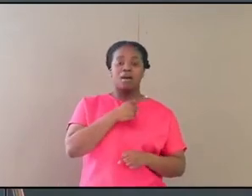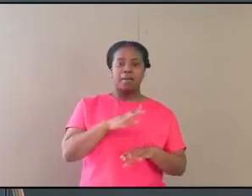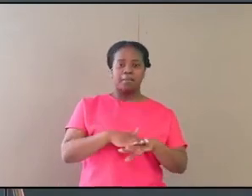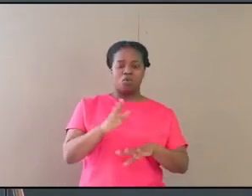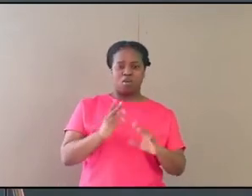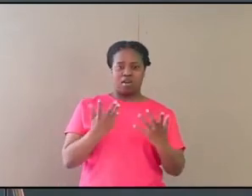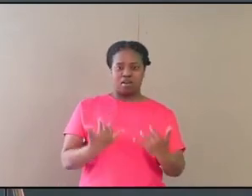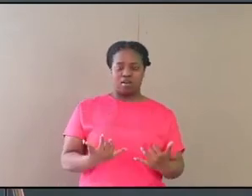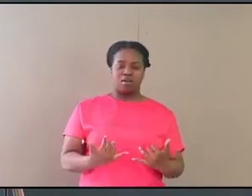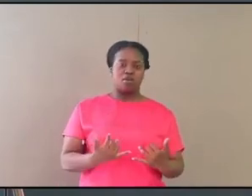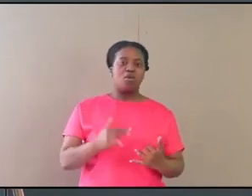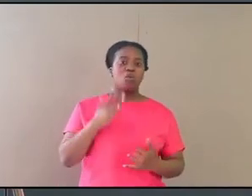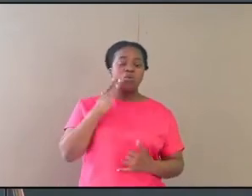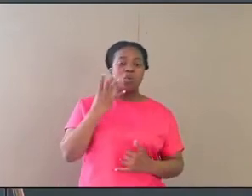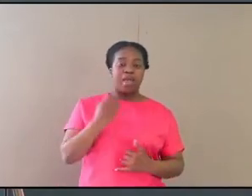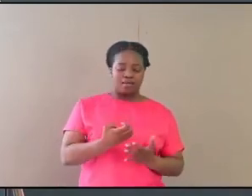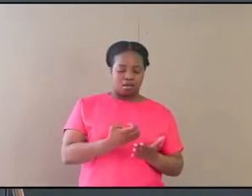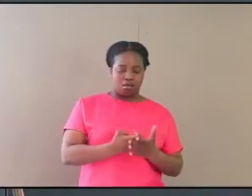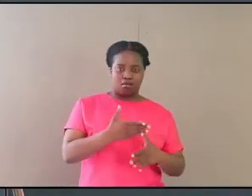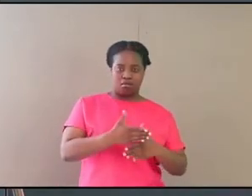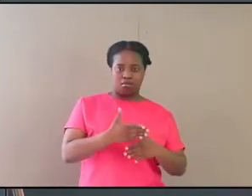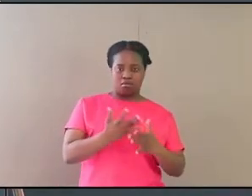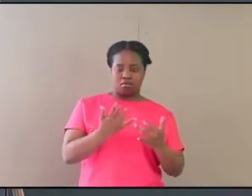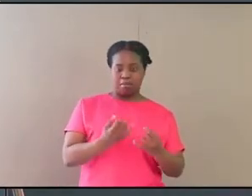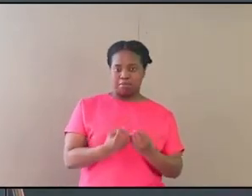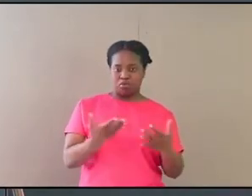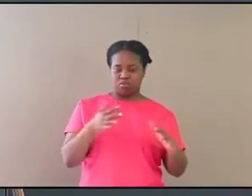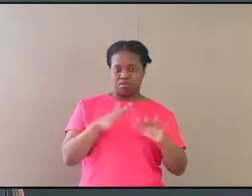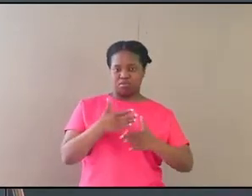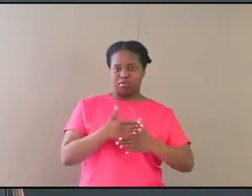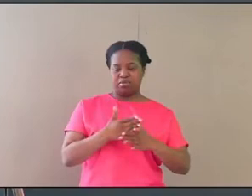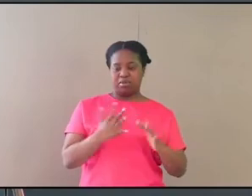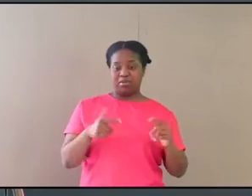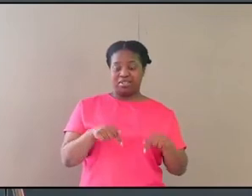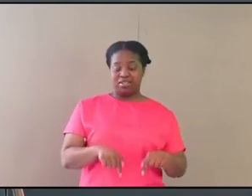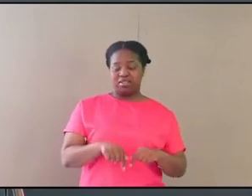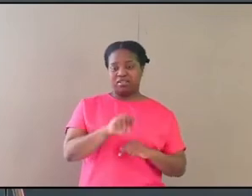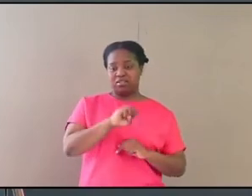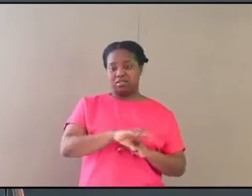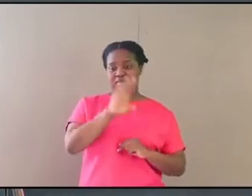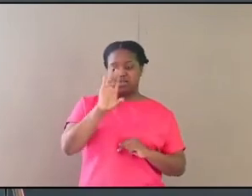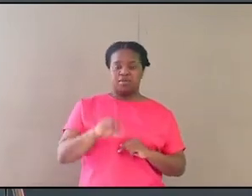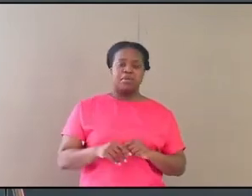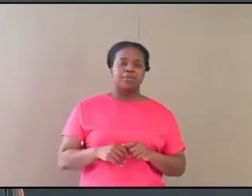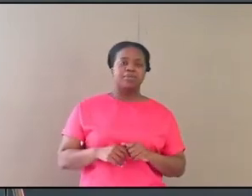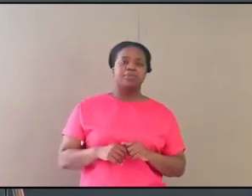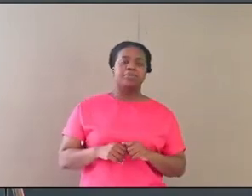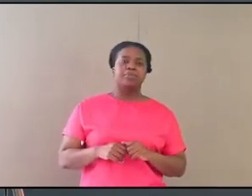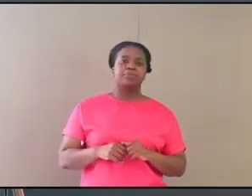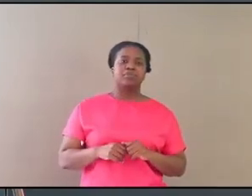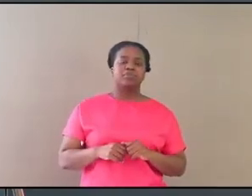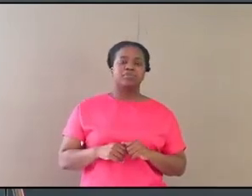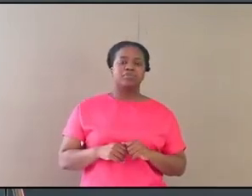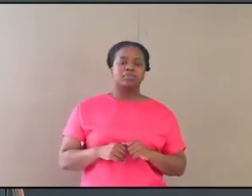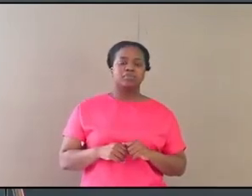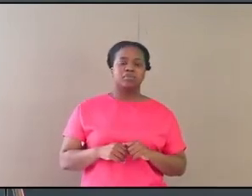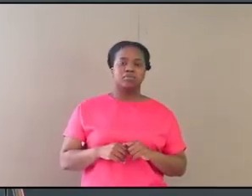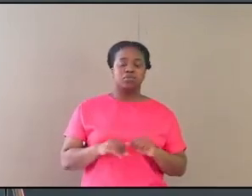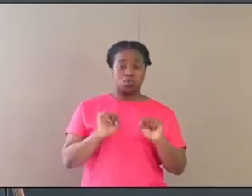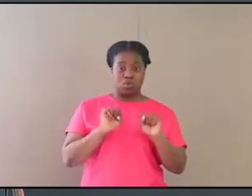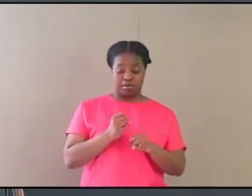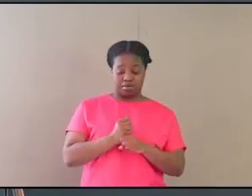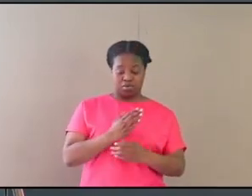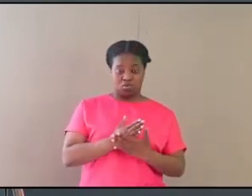face the economic challenges that we currently face as a country. In order to fight poverty,